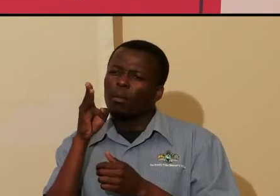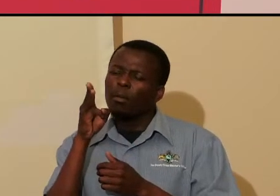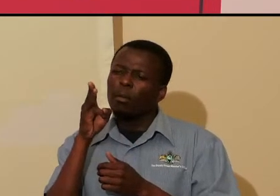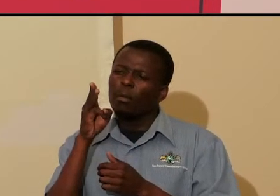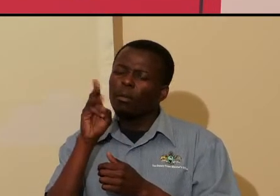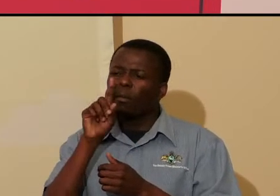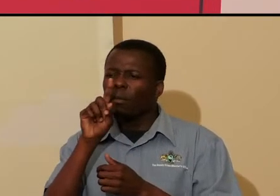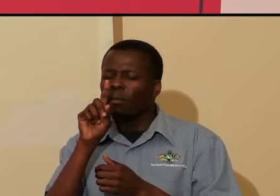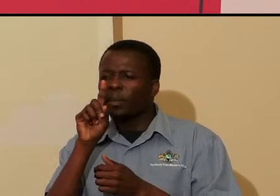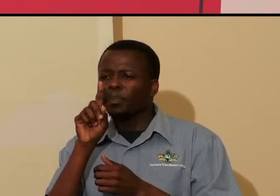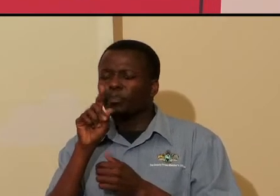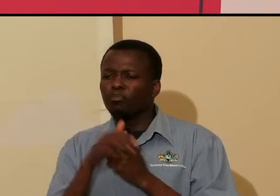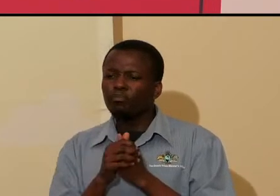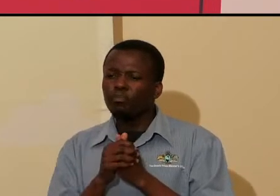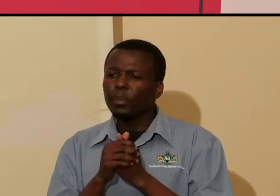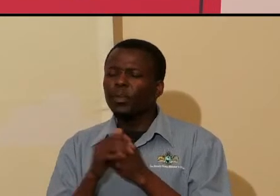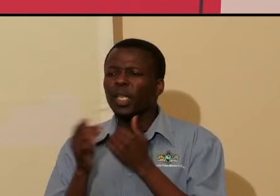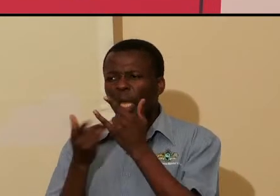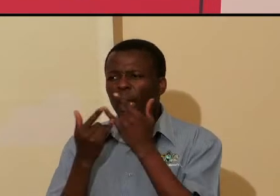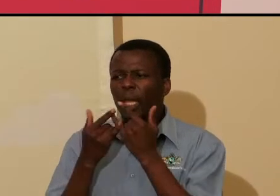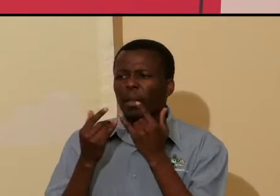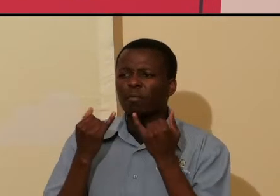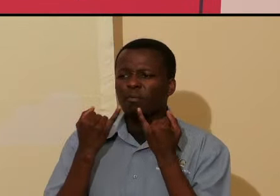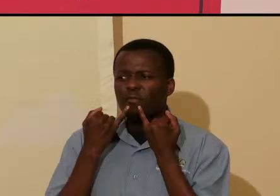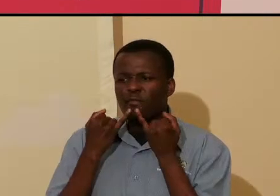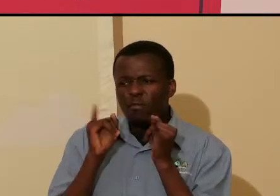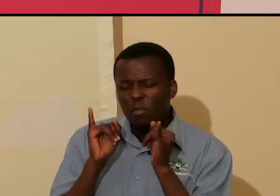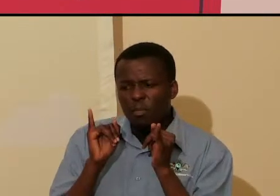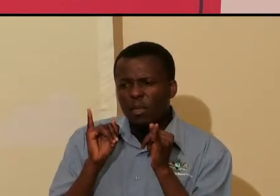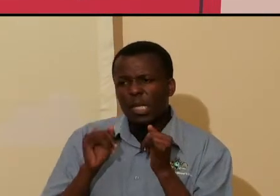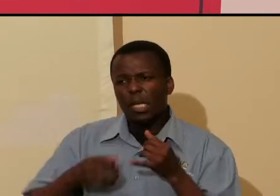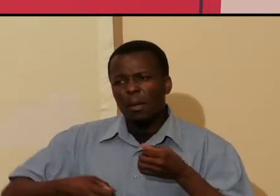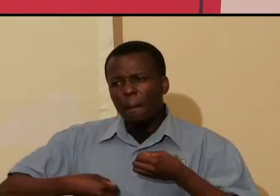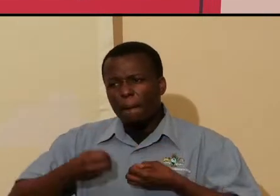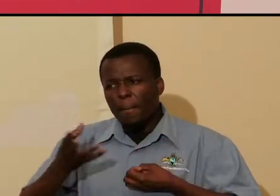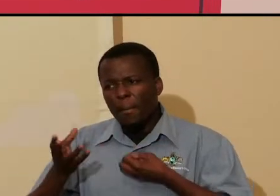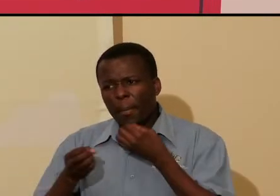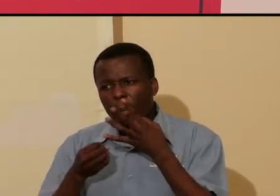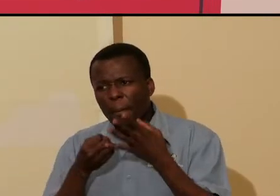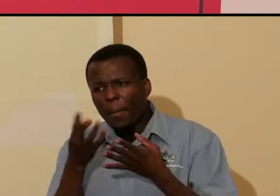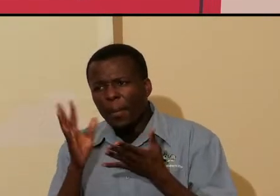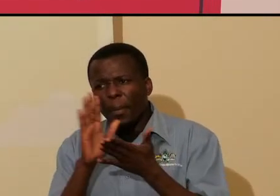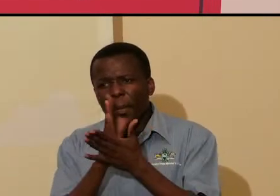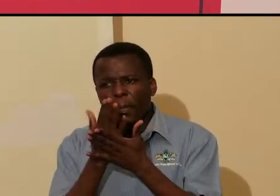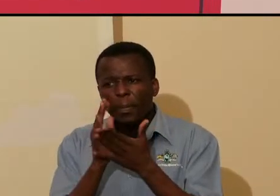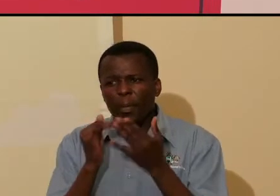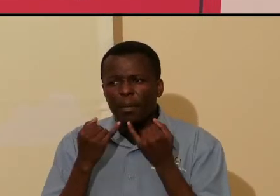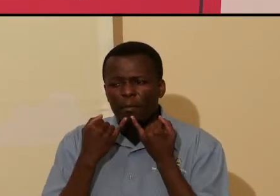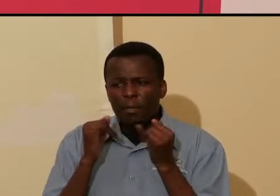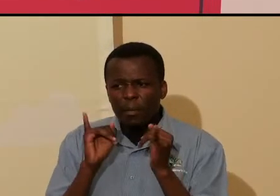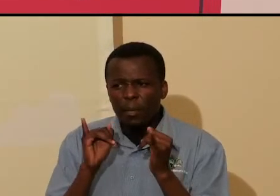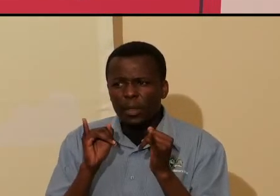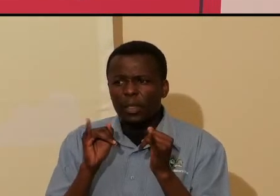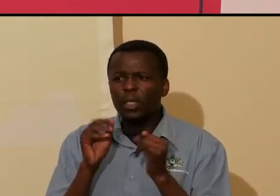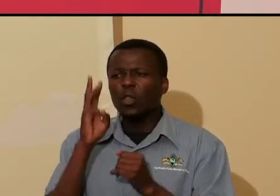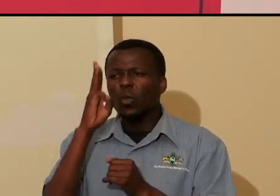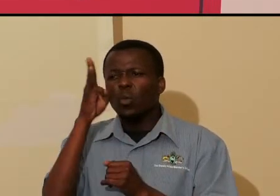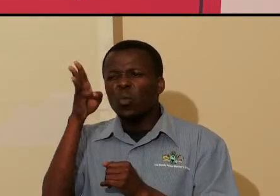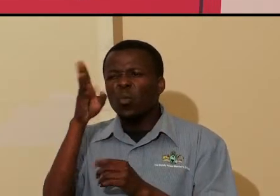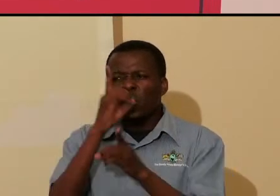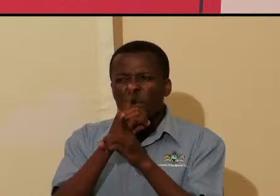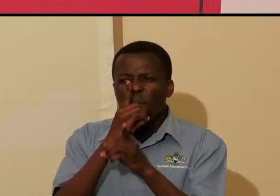increase, rather, information and service uptake, art dispensation. We're going to be speaking about sex